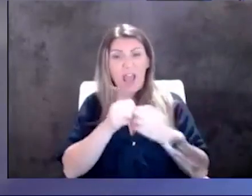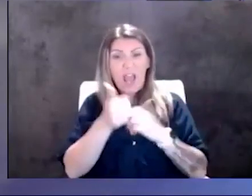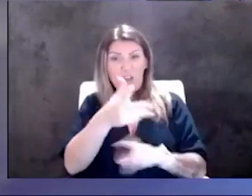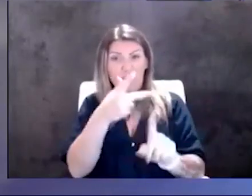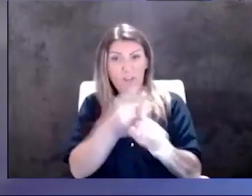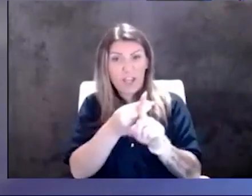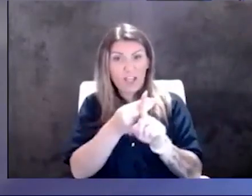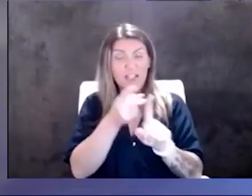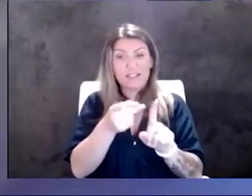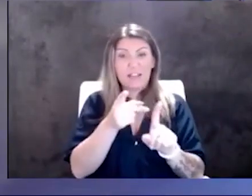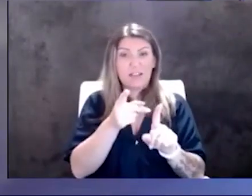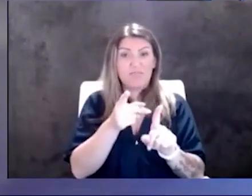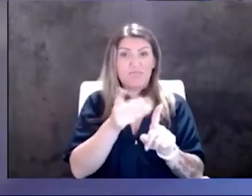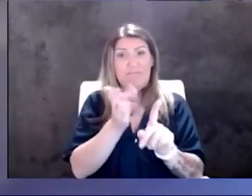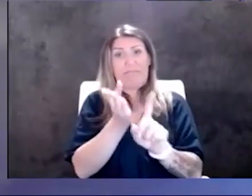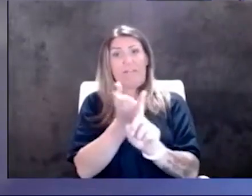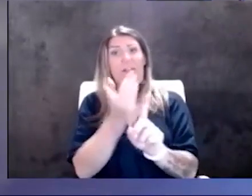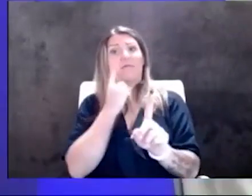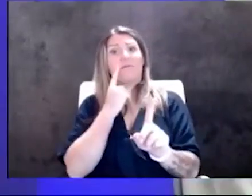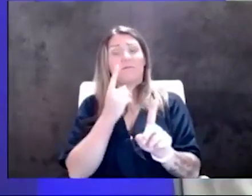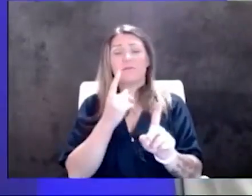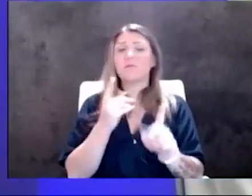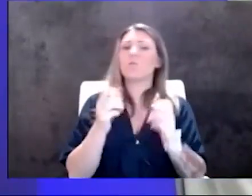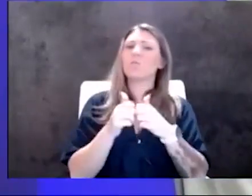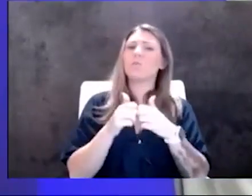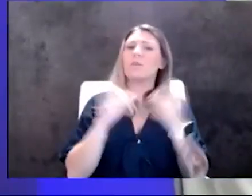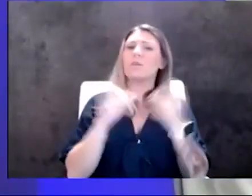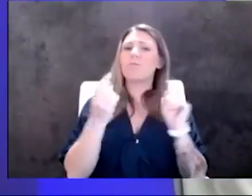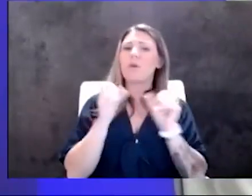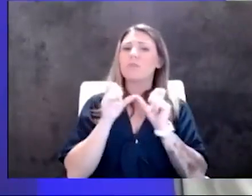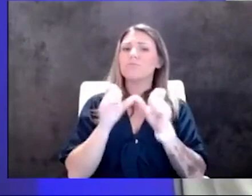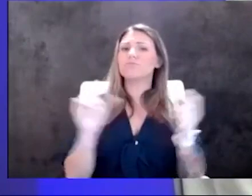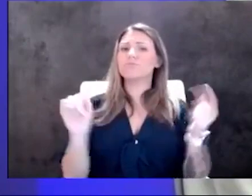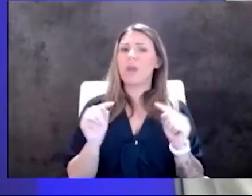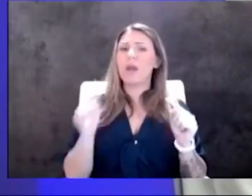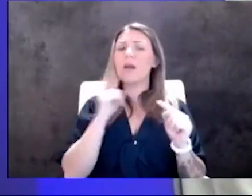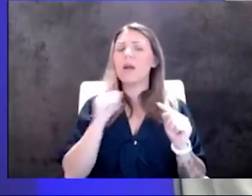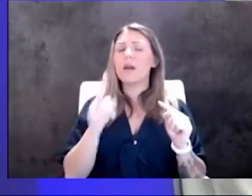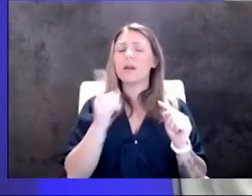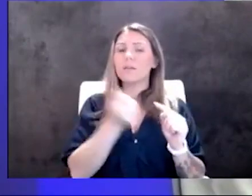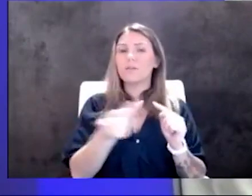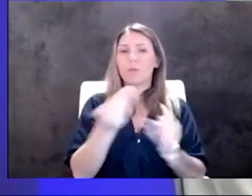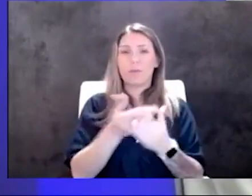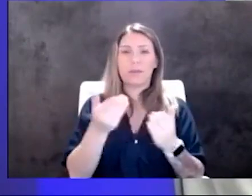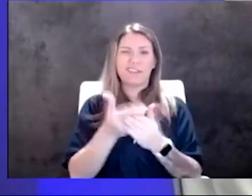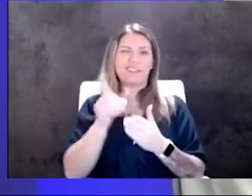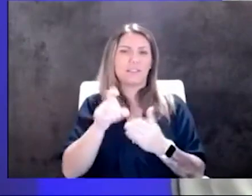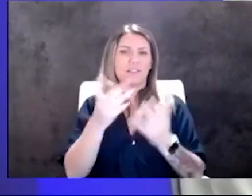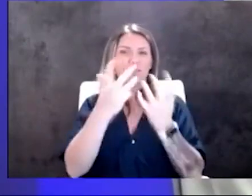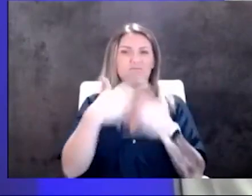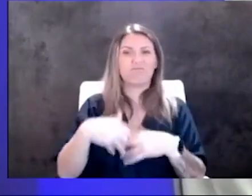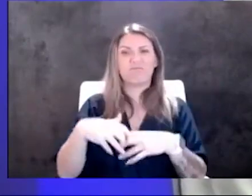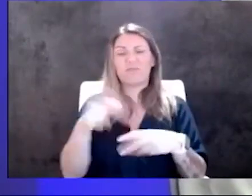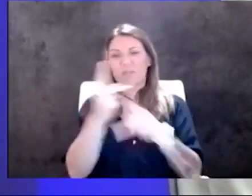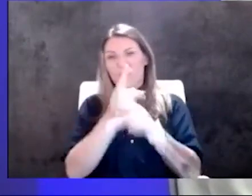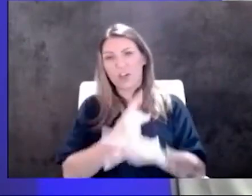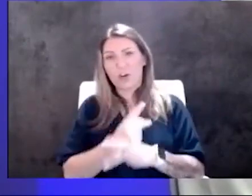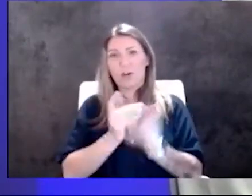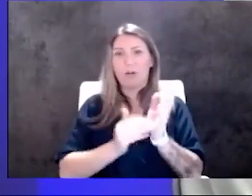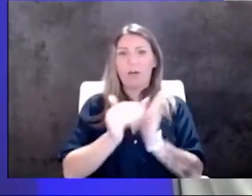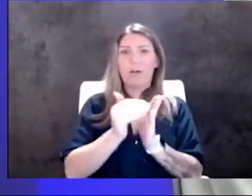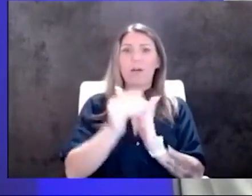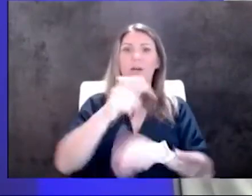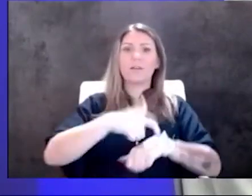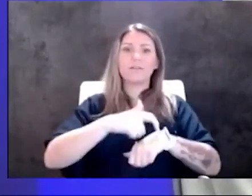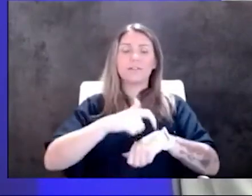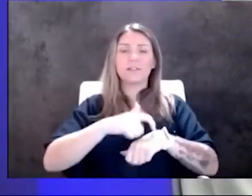18 months? With the chronic pain patients, there have just been a couple of things that we've had to really kind of work through. One of those things is oftentimes to manage people's pain, we'll do